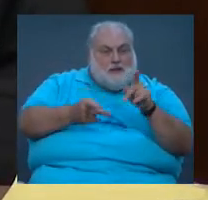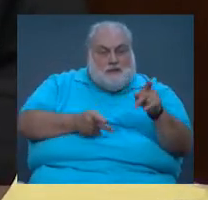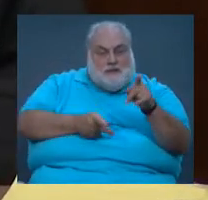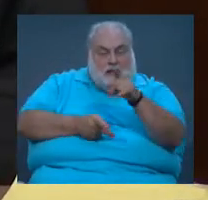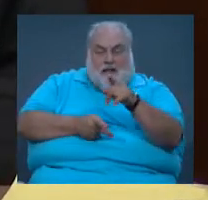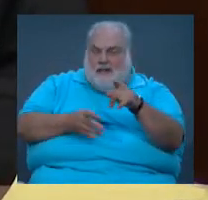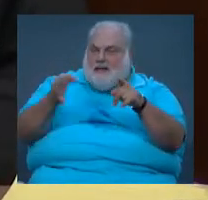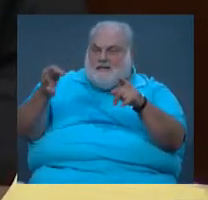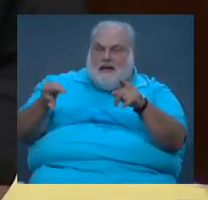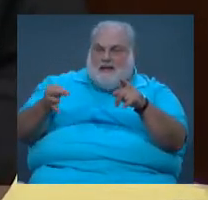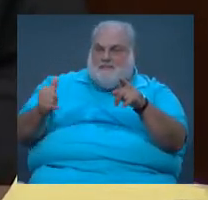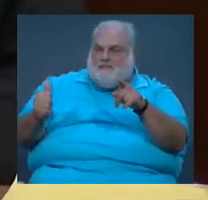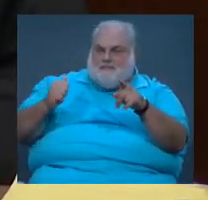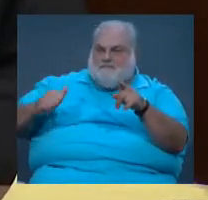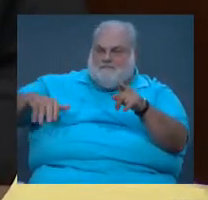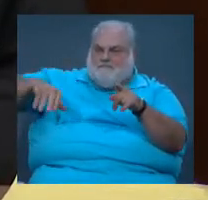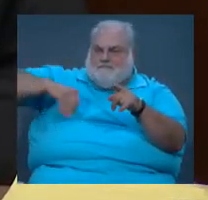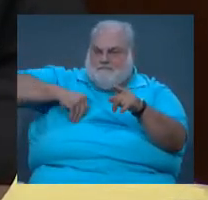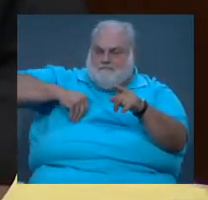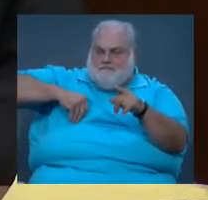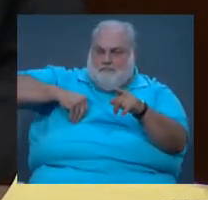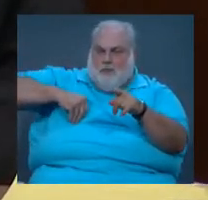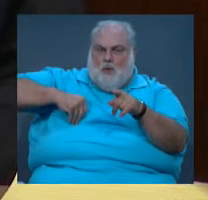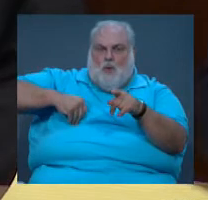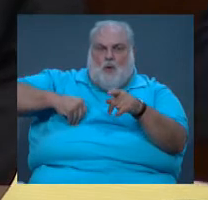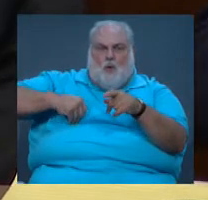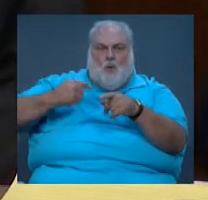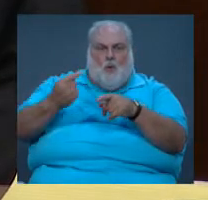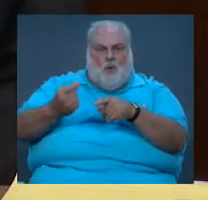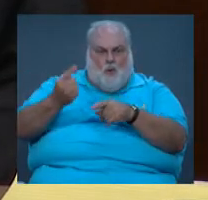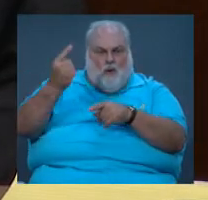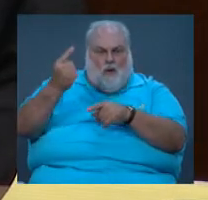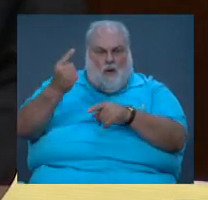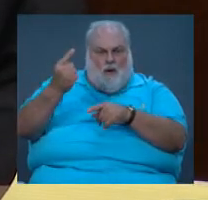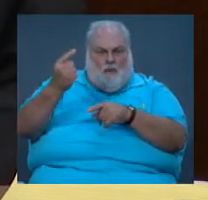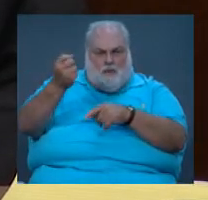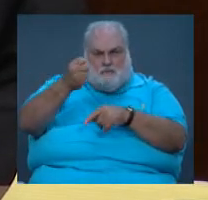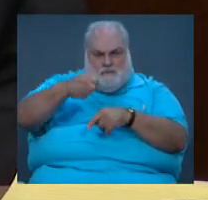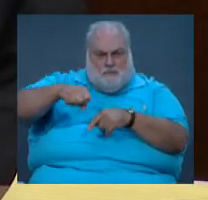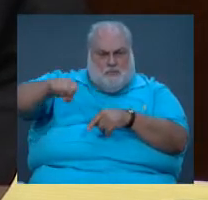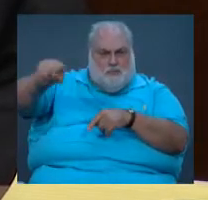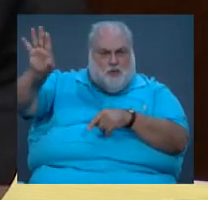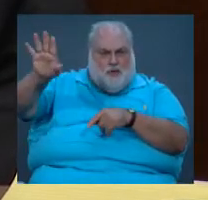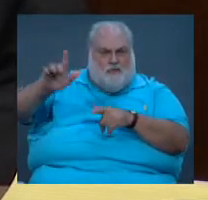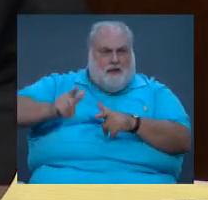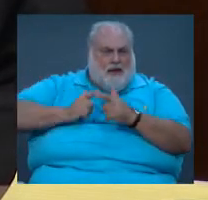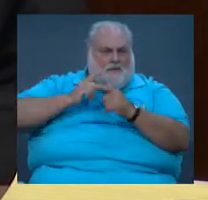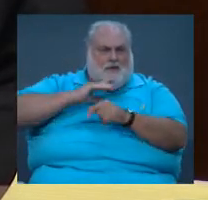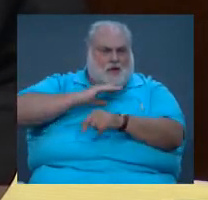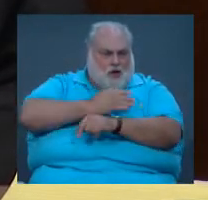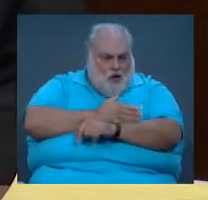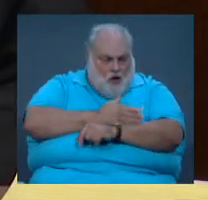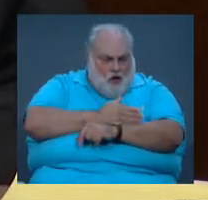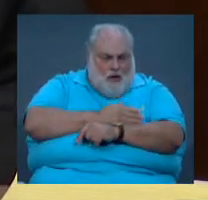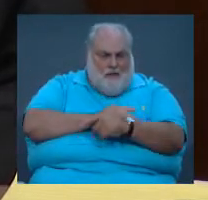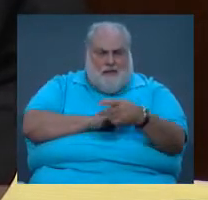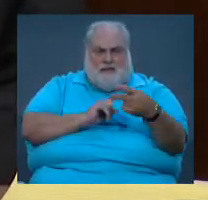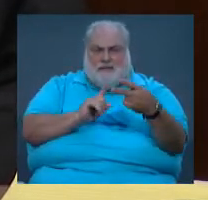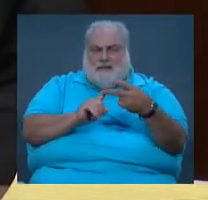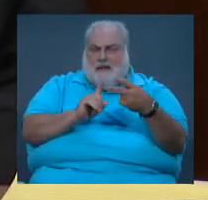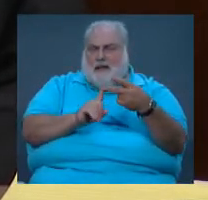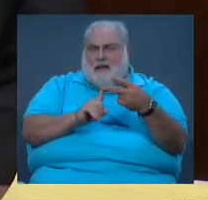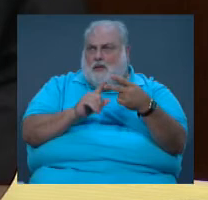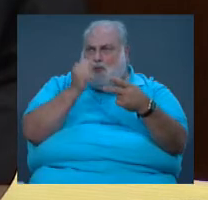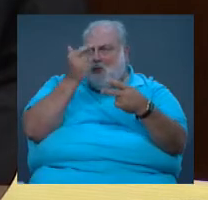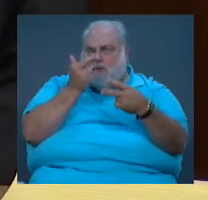positions, they chose not to. I think one of them wanted to go live with her daughter that just had a baby, and I can't